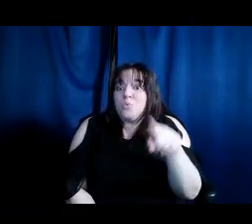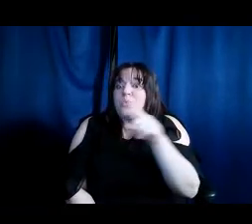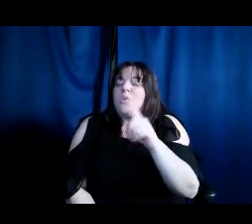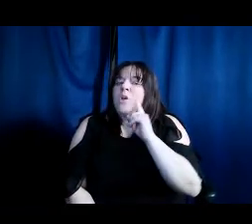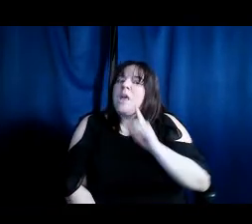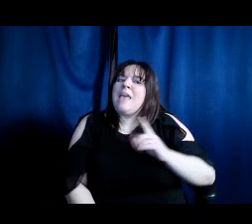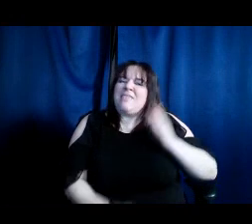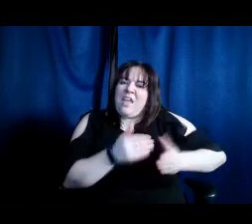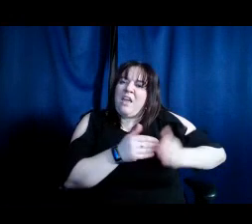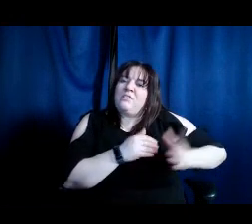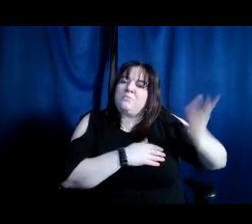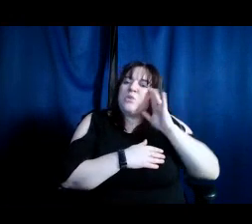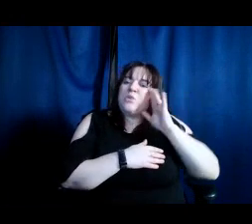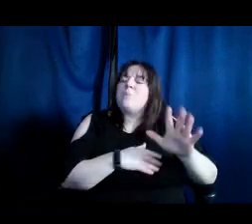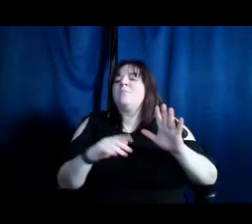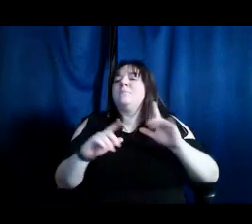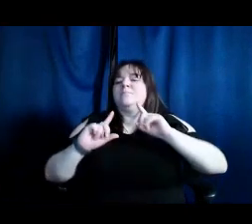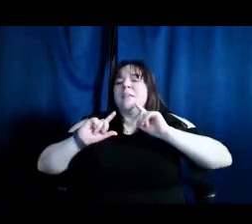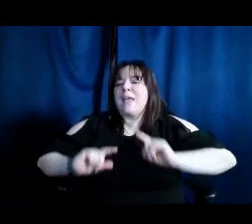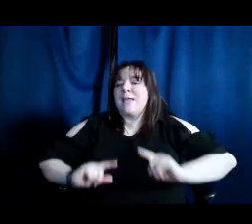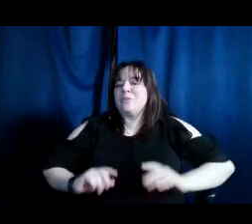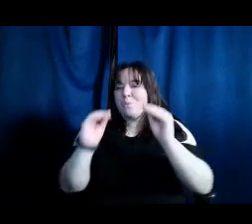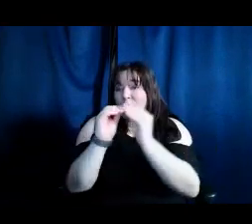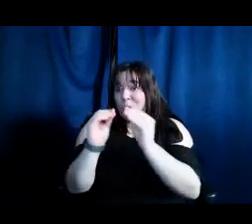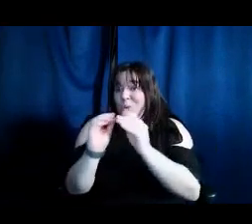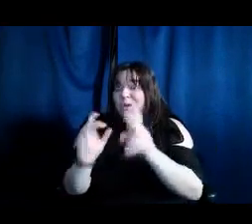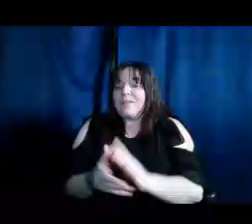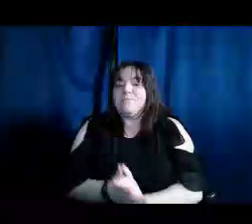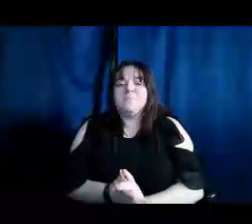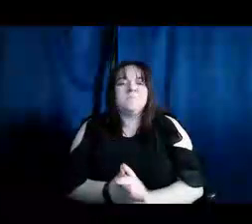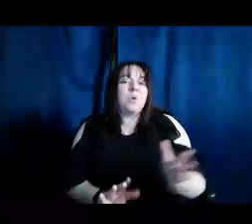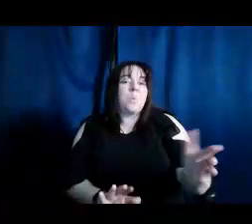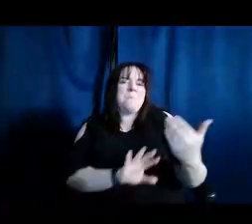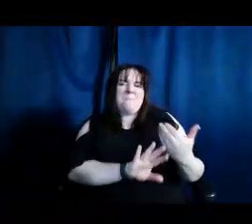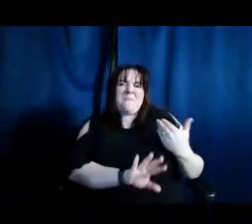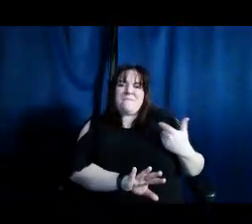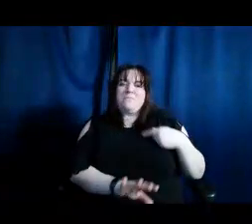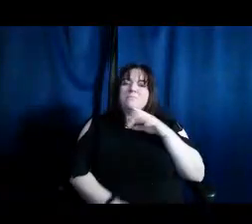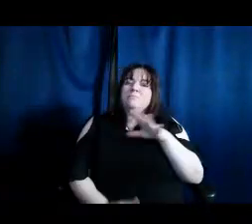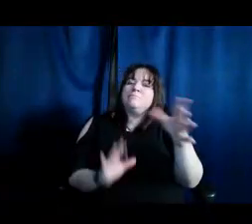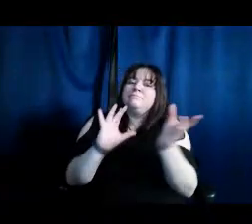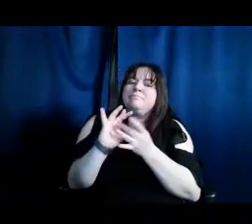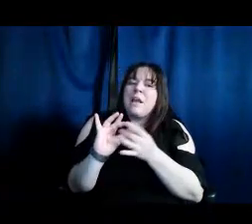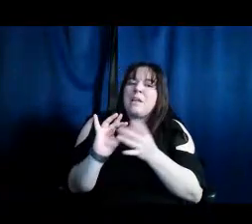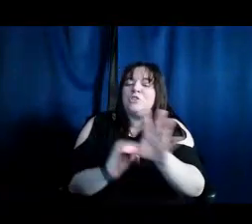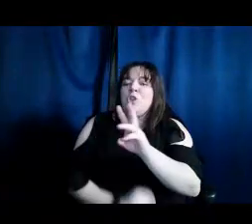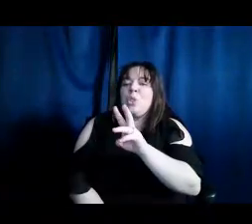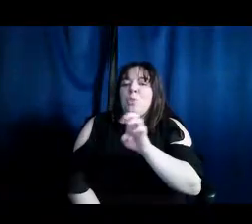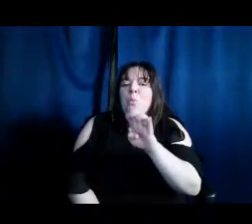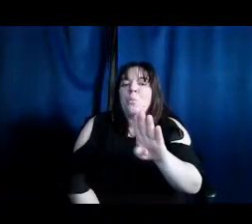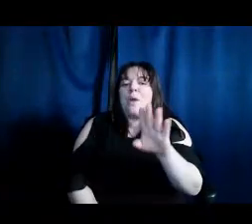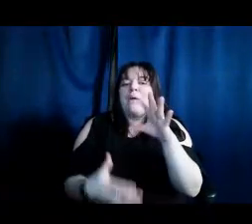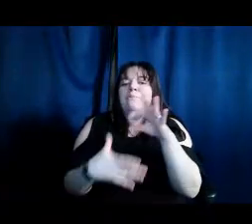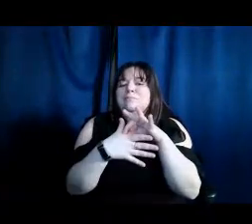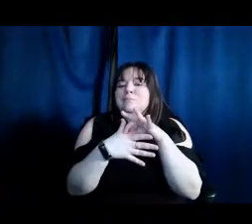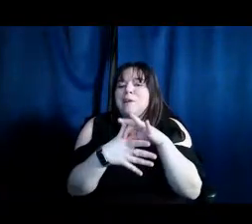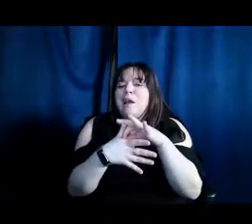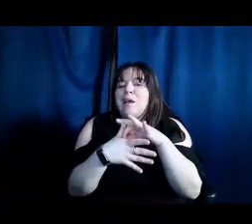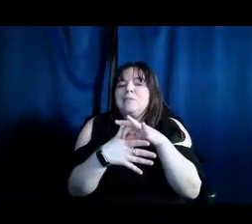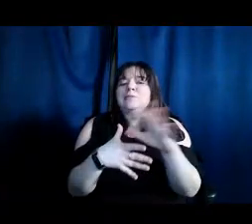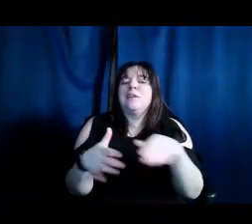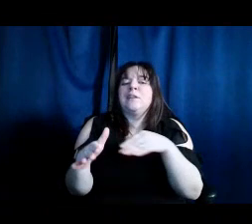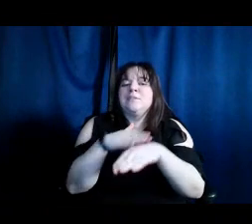questions. So earlier we mentioned the Web Content Accessibility Guidelines, and these guidelines, also known